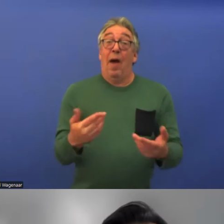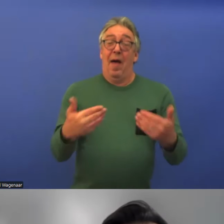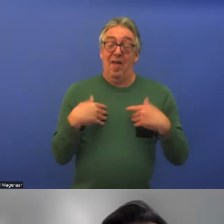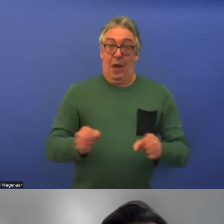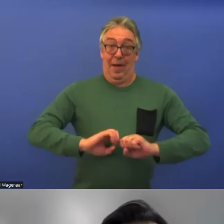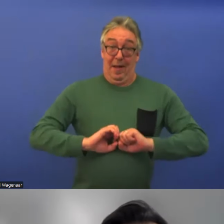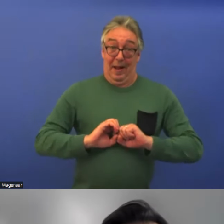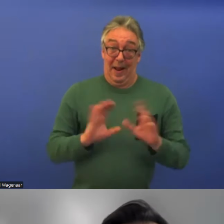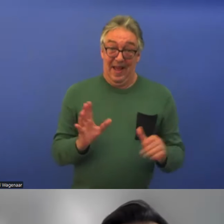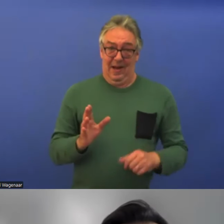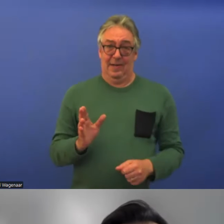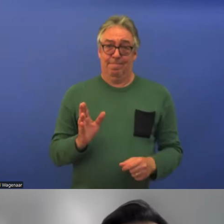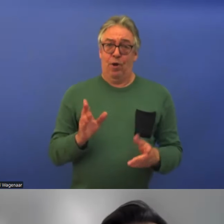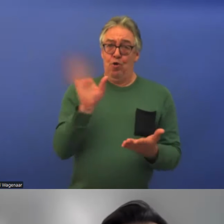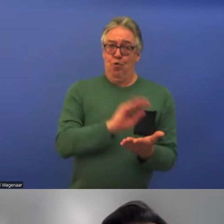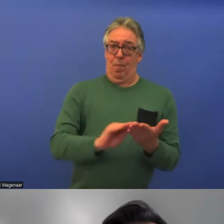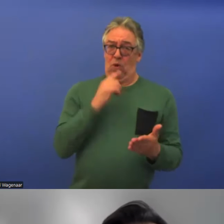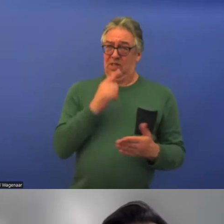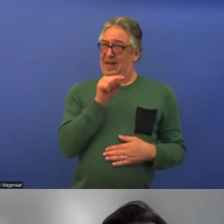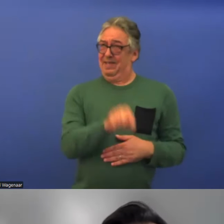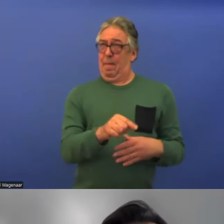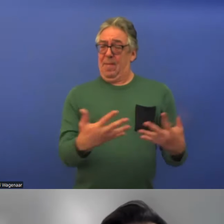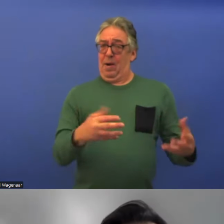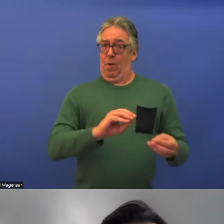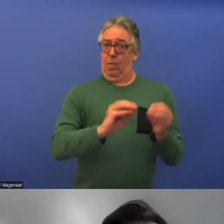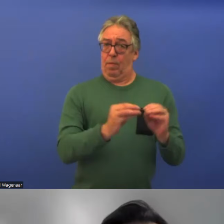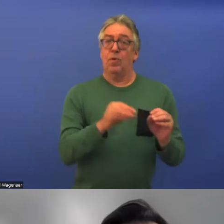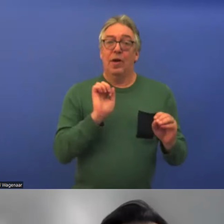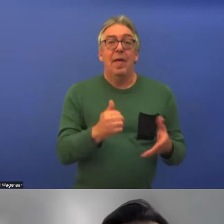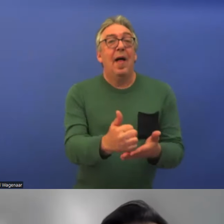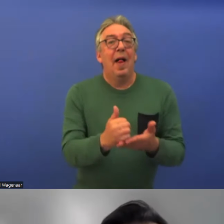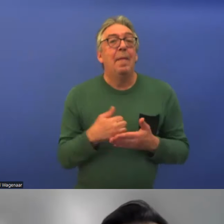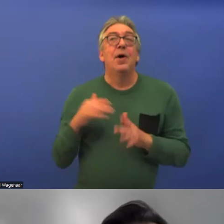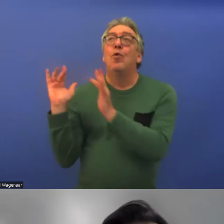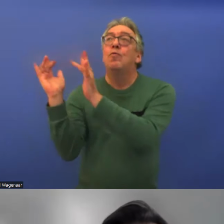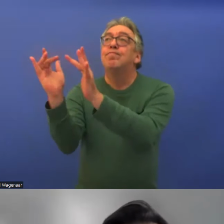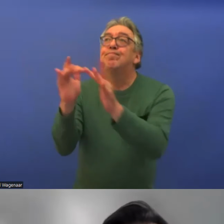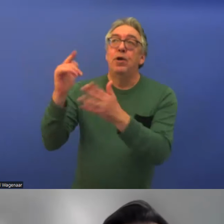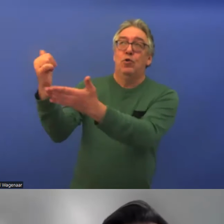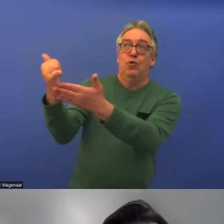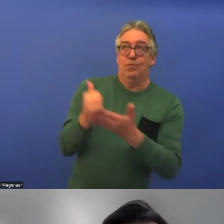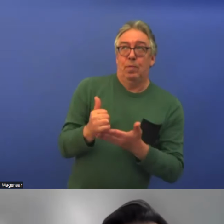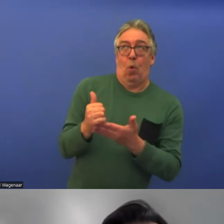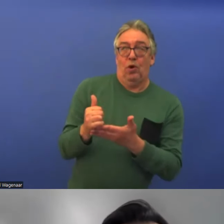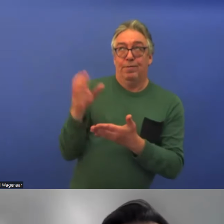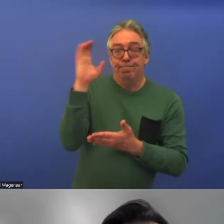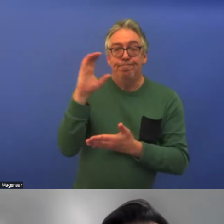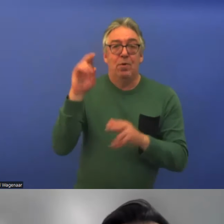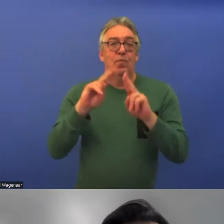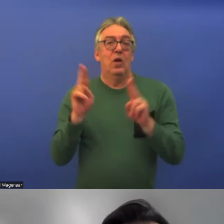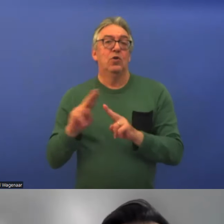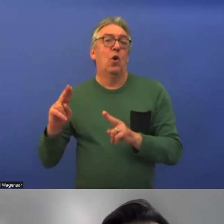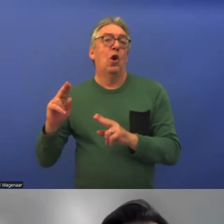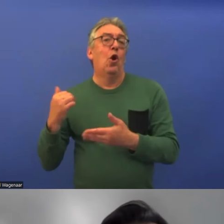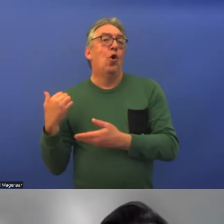and a problem. That can also be a tool for reaching out to donors and finding funding and support to provide more